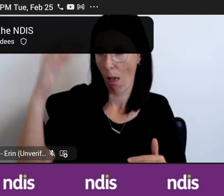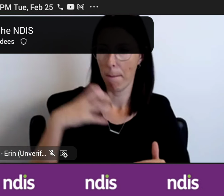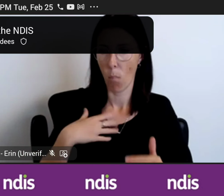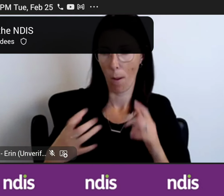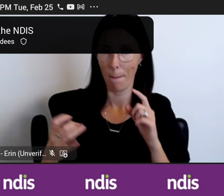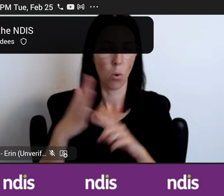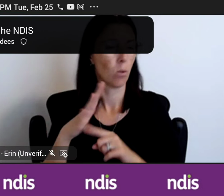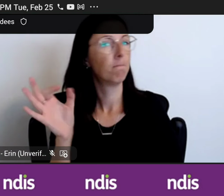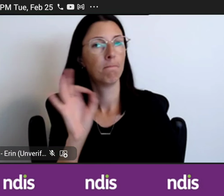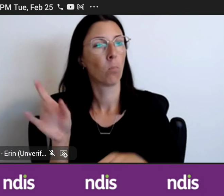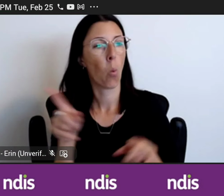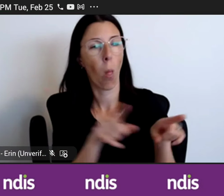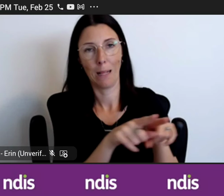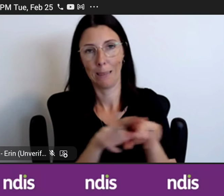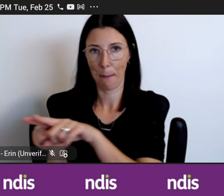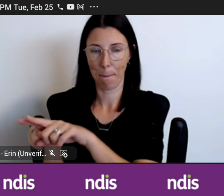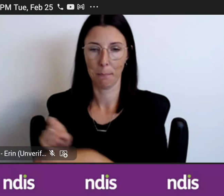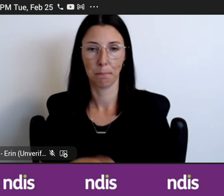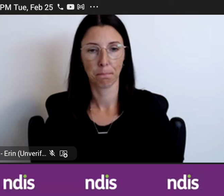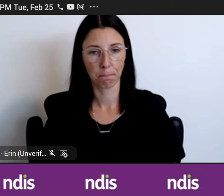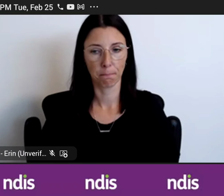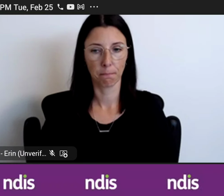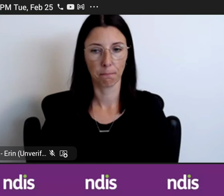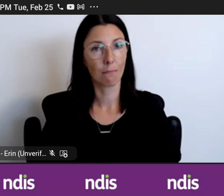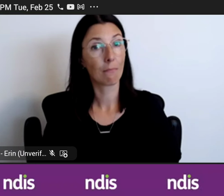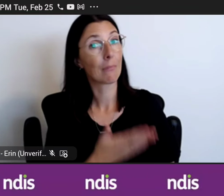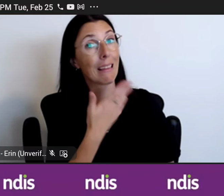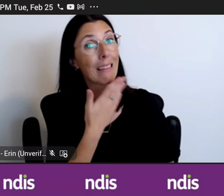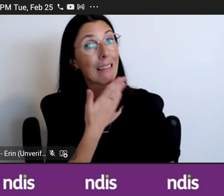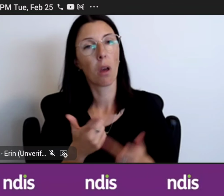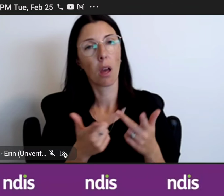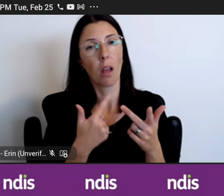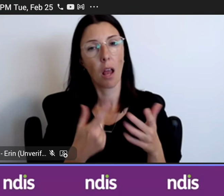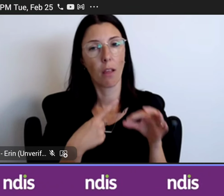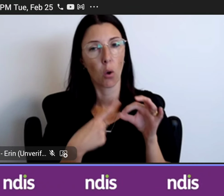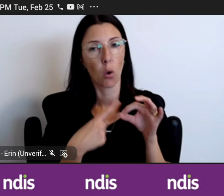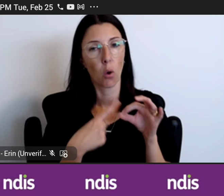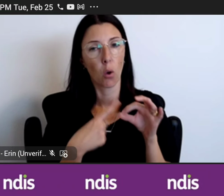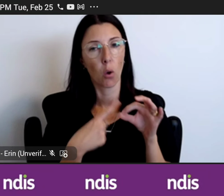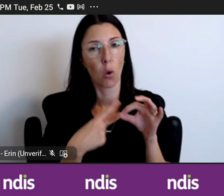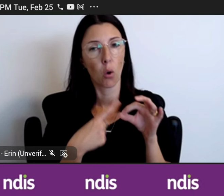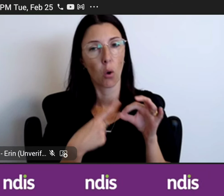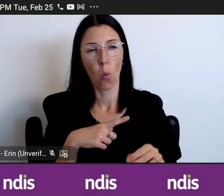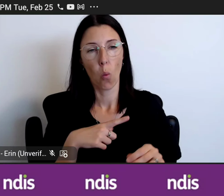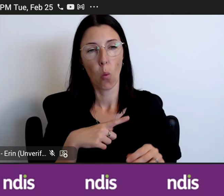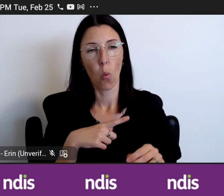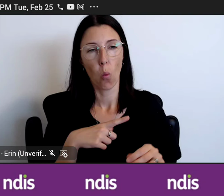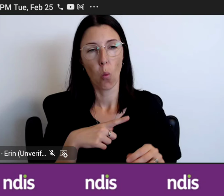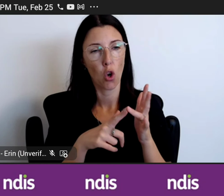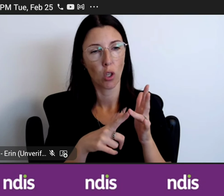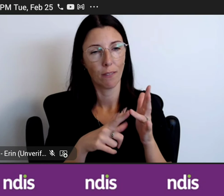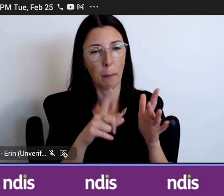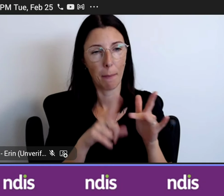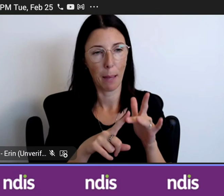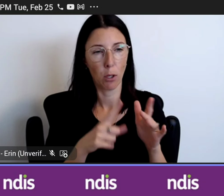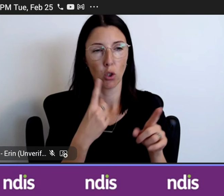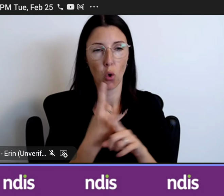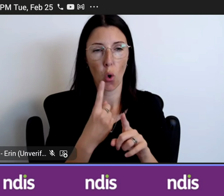Thanks, Tony. Another question around that was, so why does the notice refer to impairments and not a diagnosis?